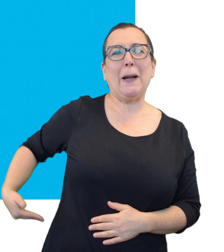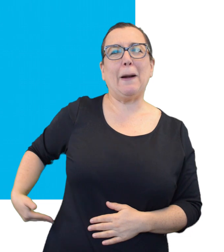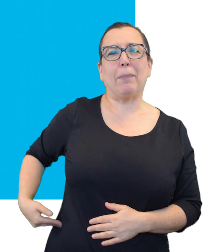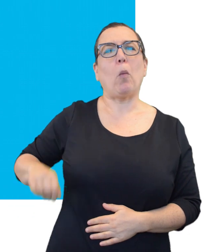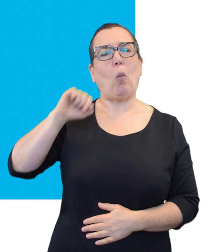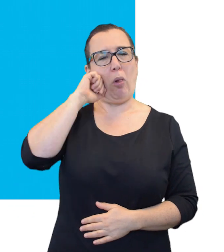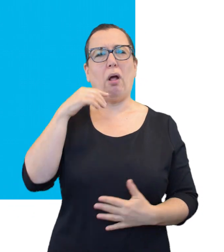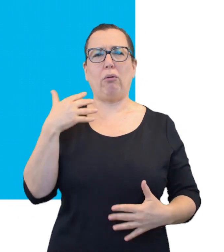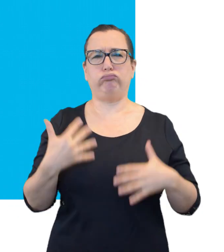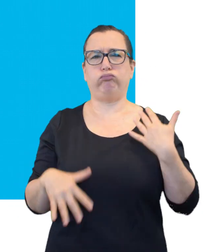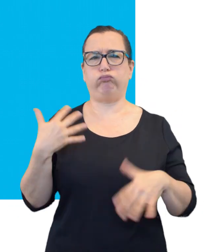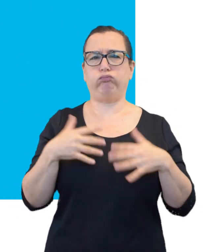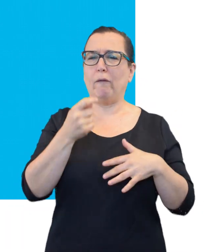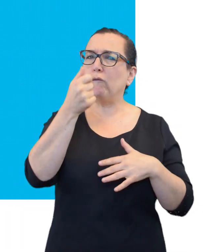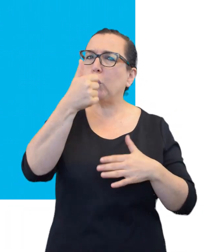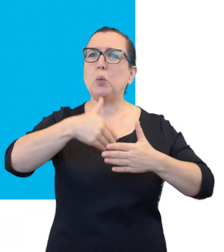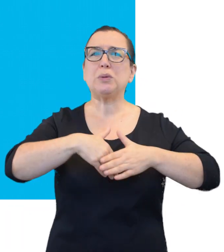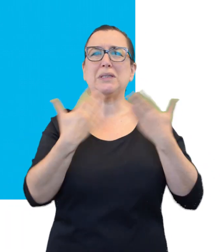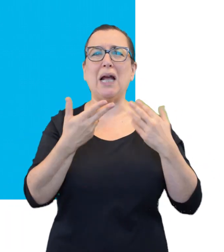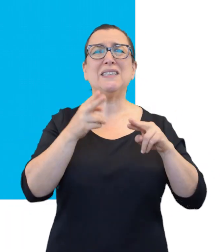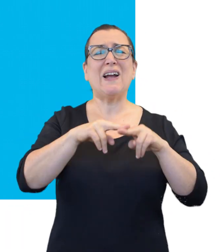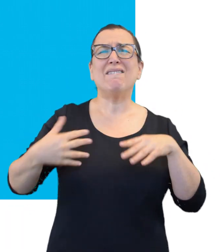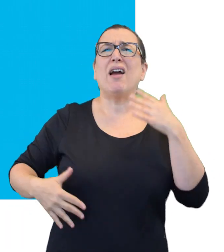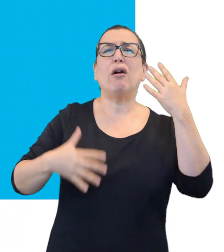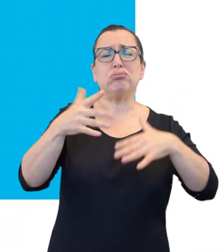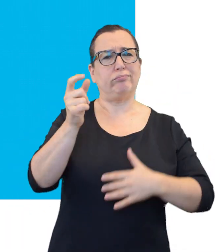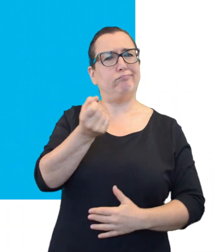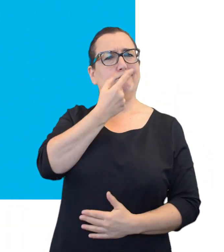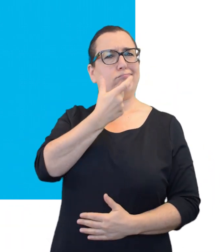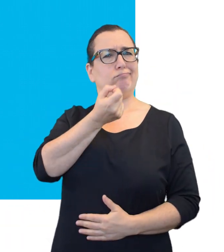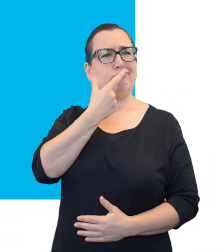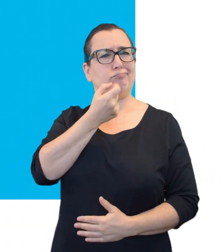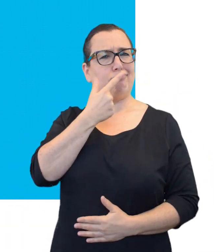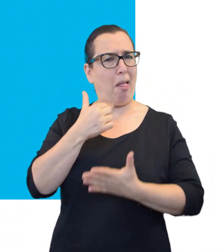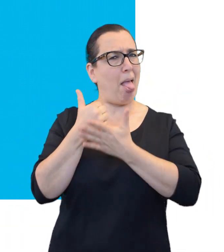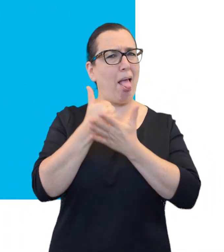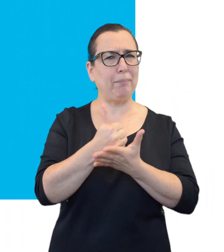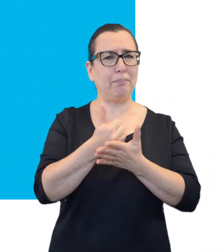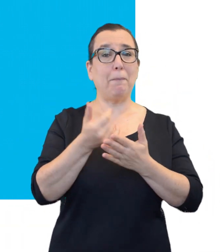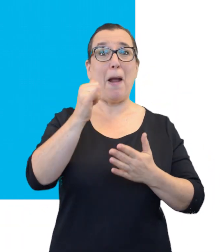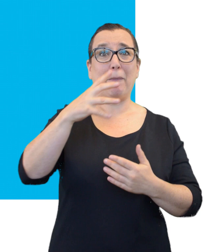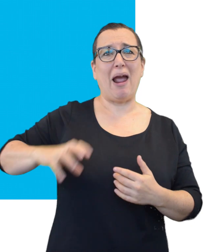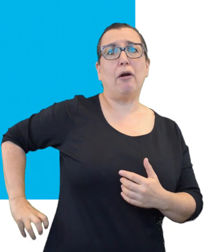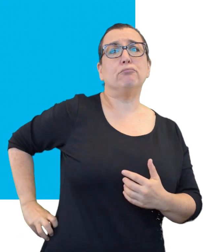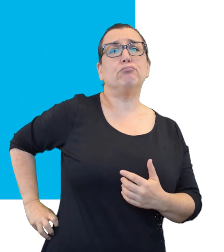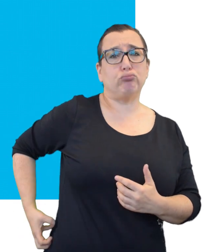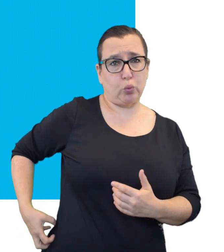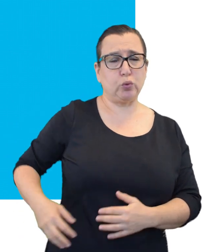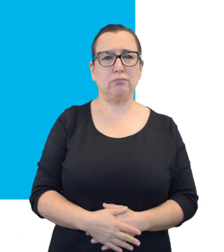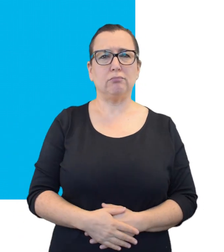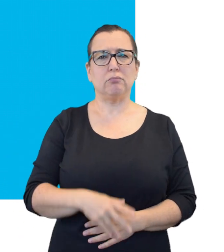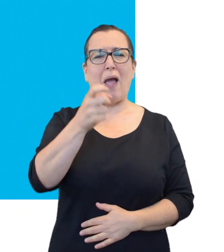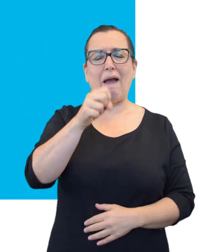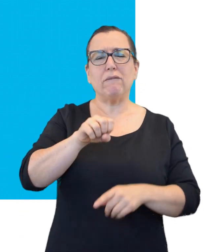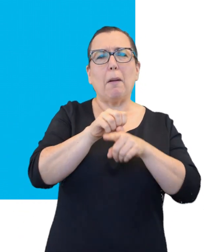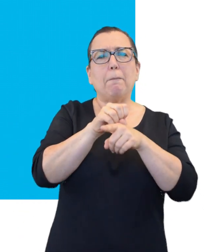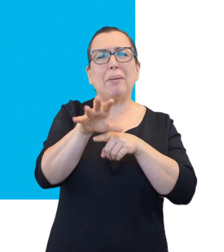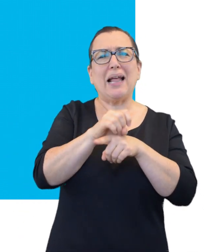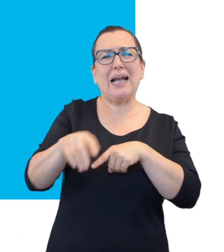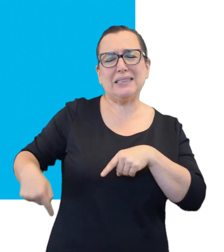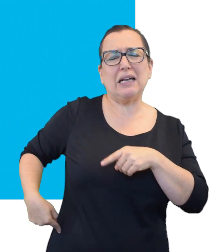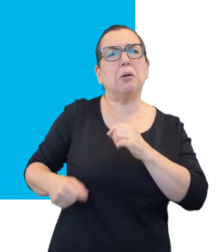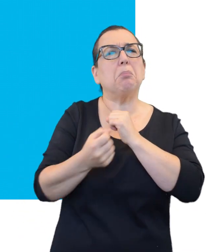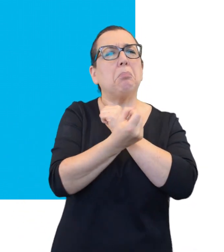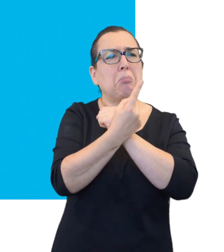days. Taking painkillers helps. You may also have some bruising. Rarely, you may have slight bleeding from the